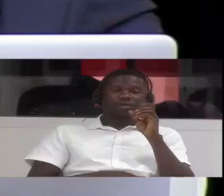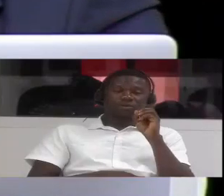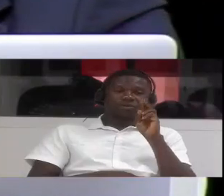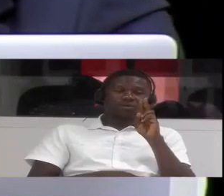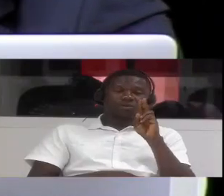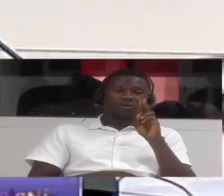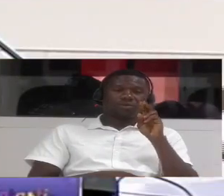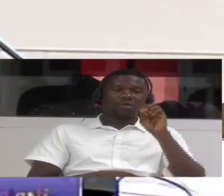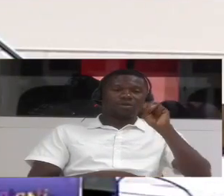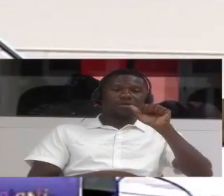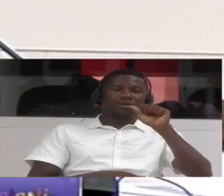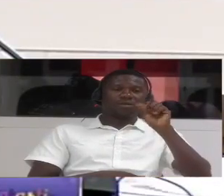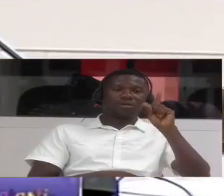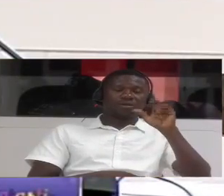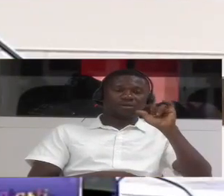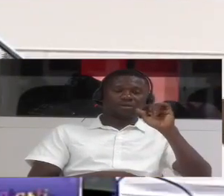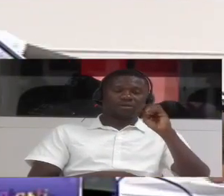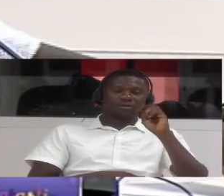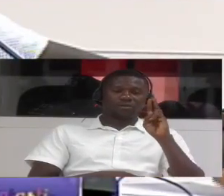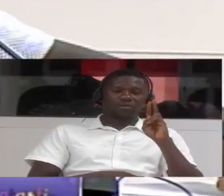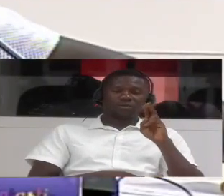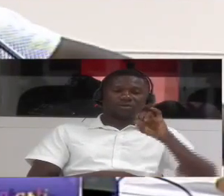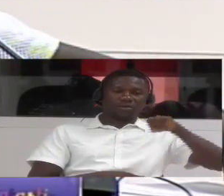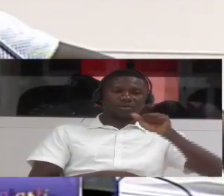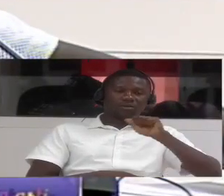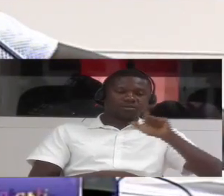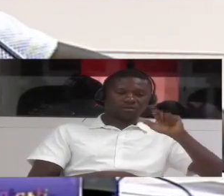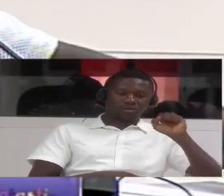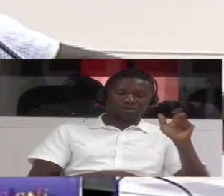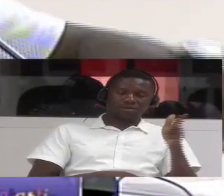with publishing false news, because